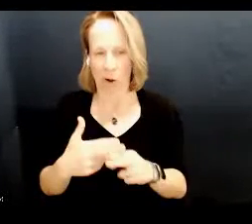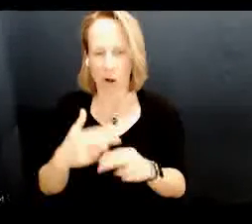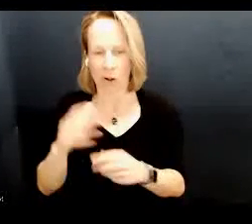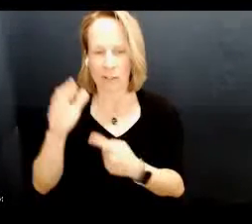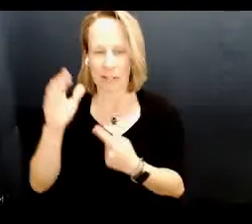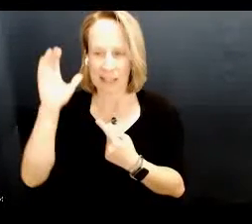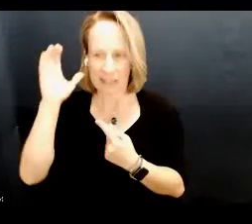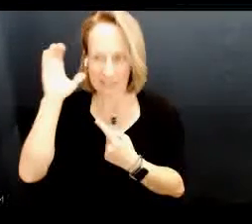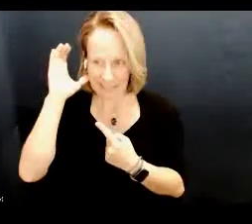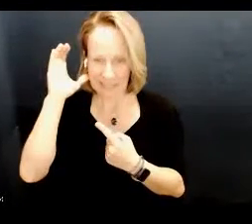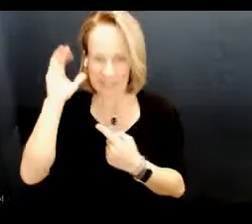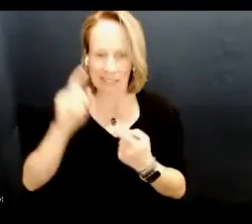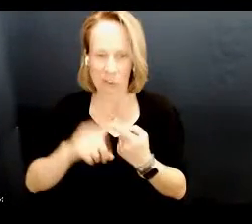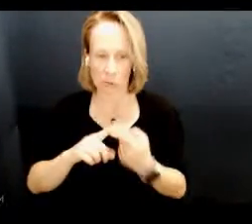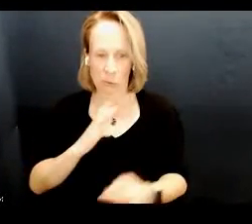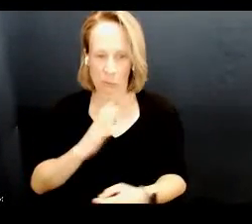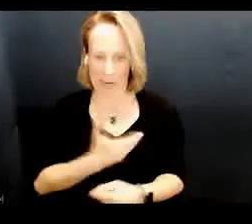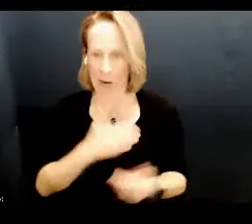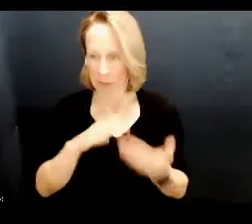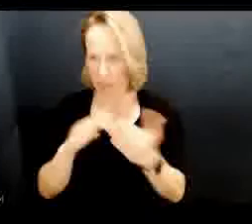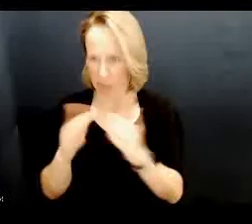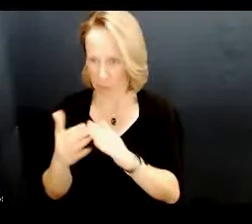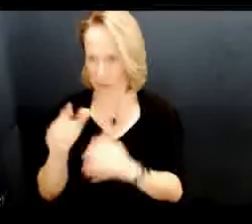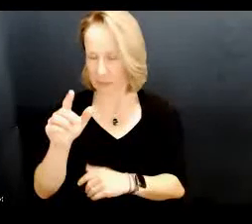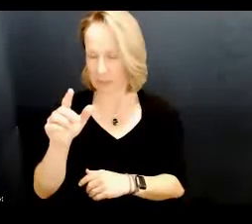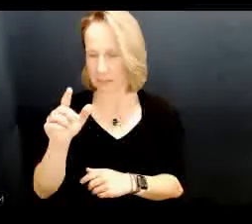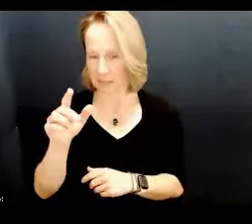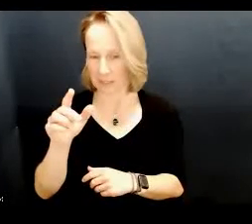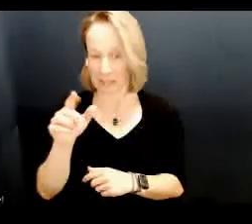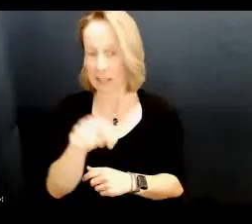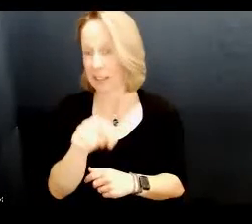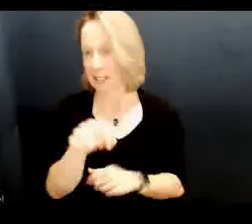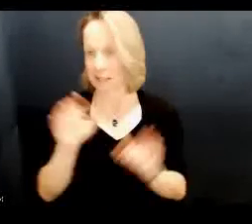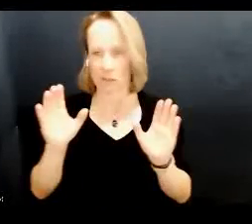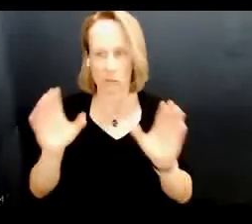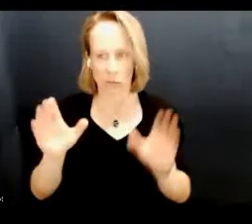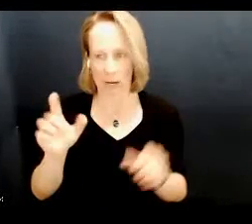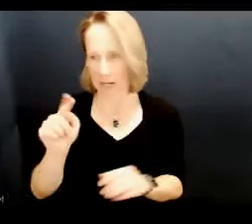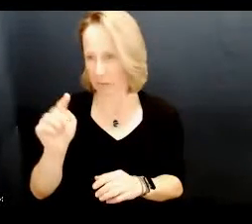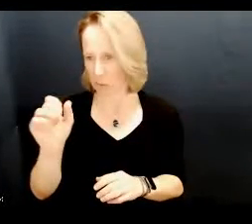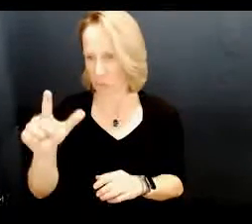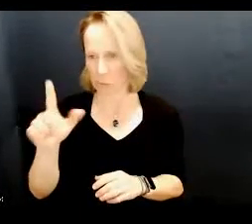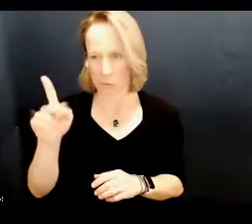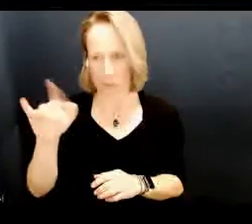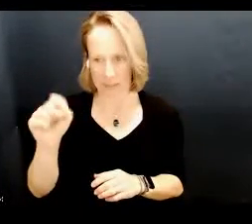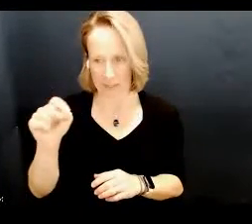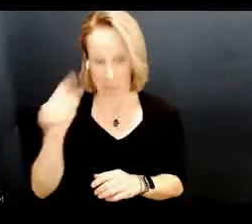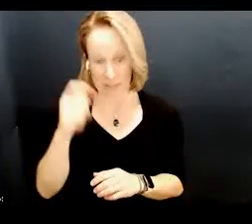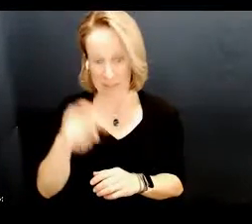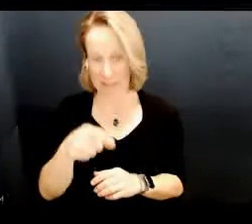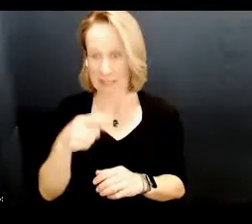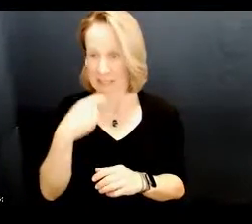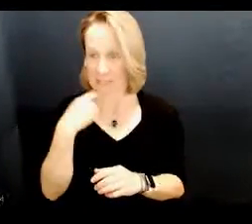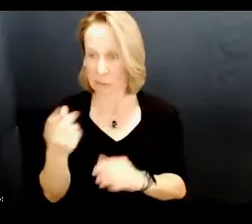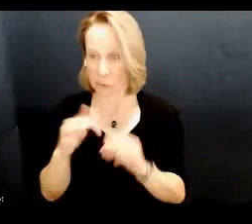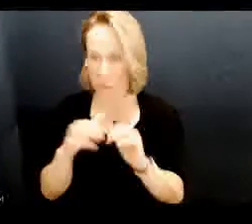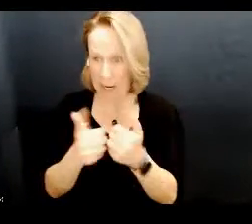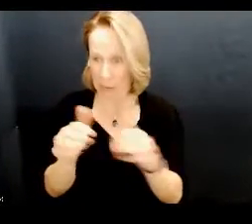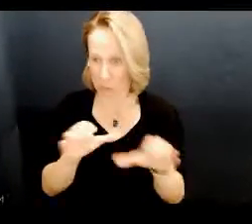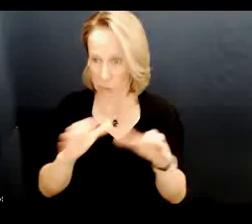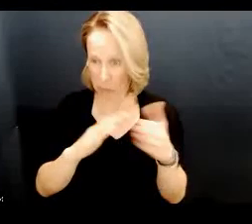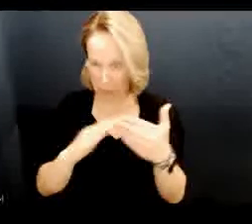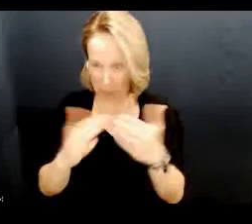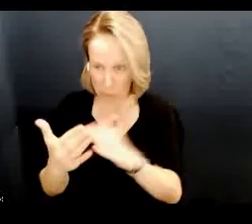really great resource that has a lot of information about how we can do a community assessment in our